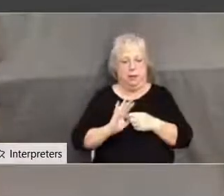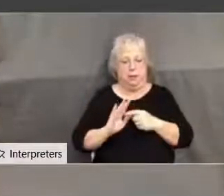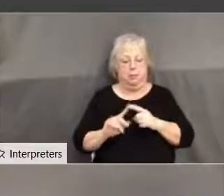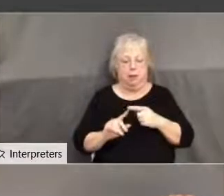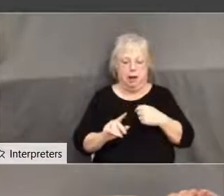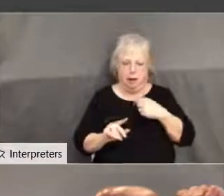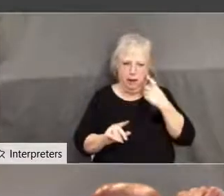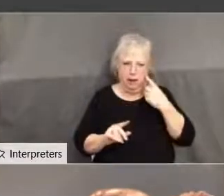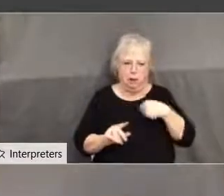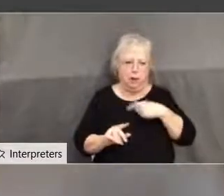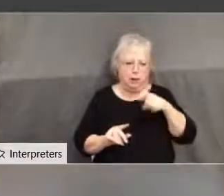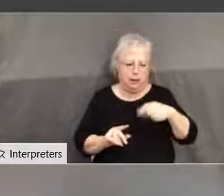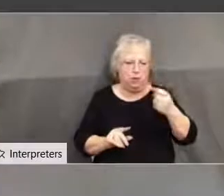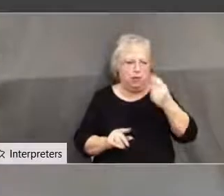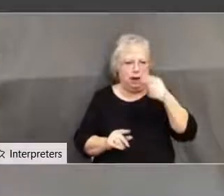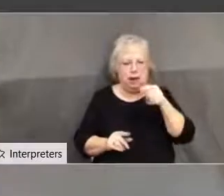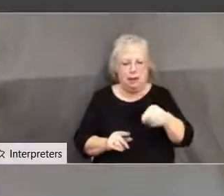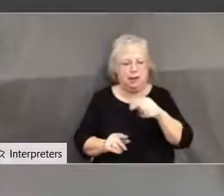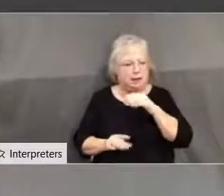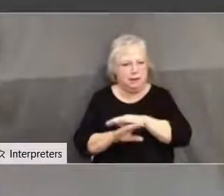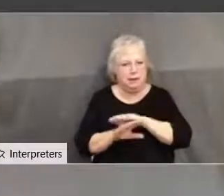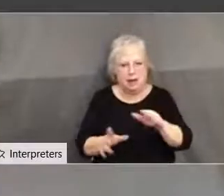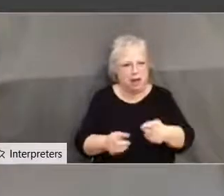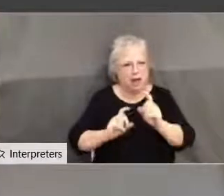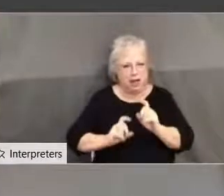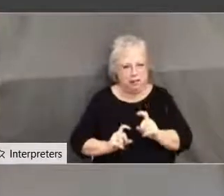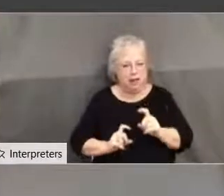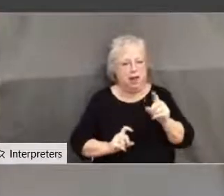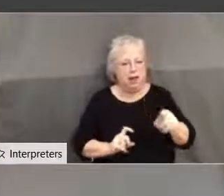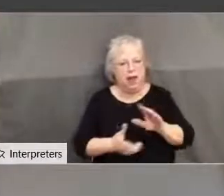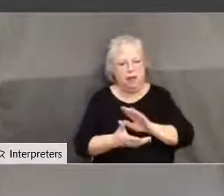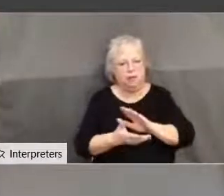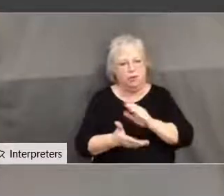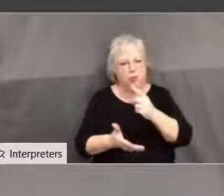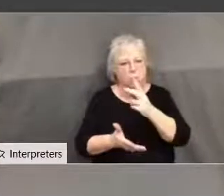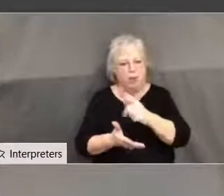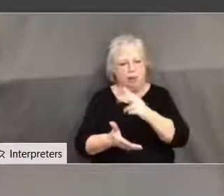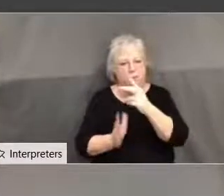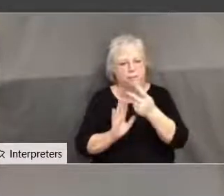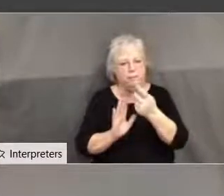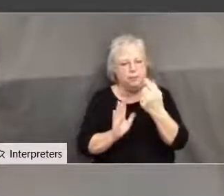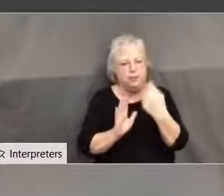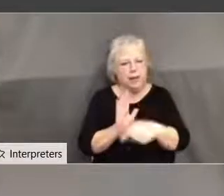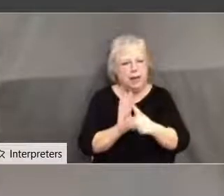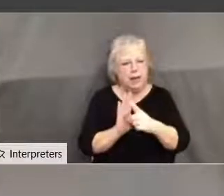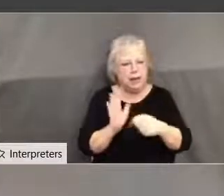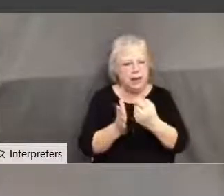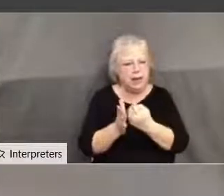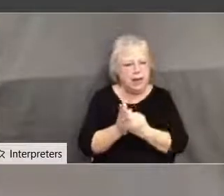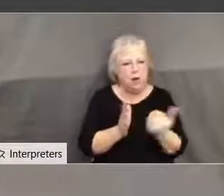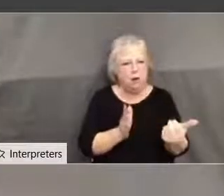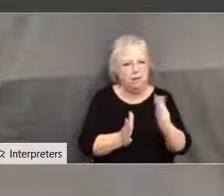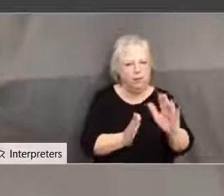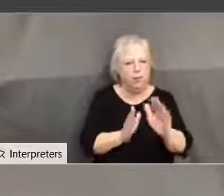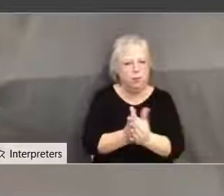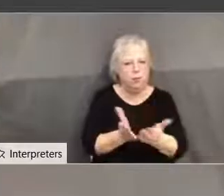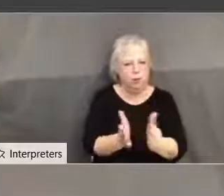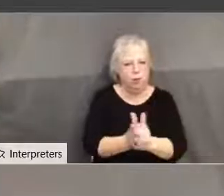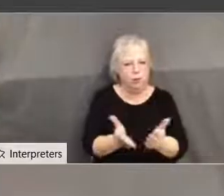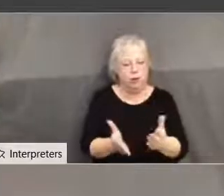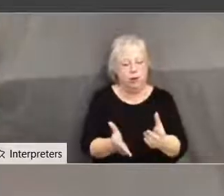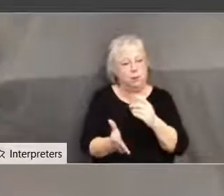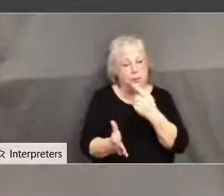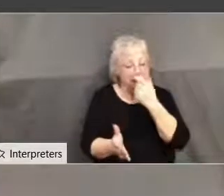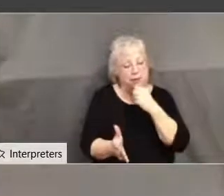not a gift. They have to get this off their books so they don't have to pay it back later on. This is a situation where they're